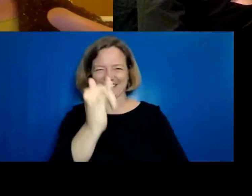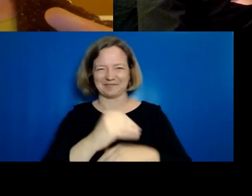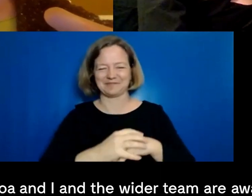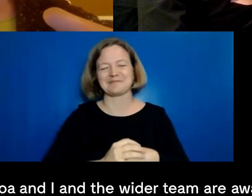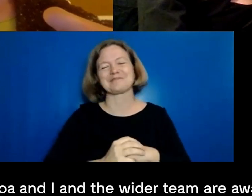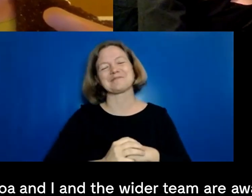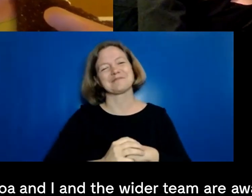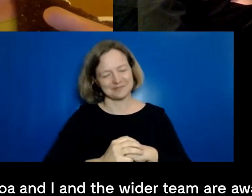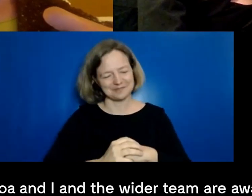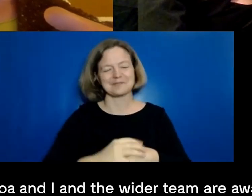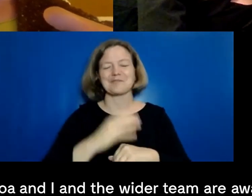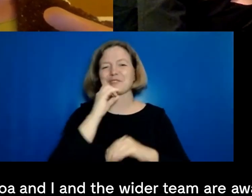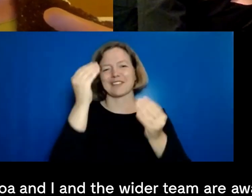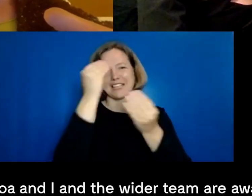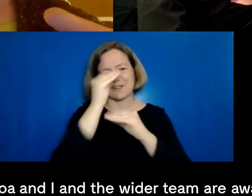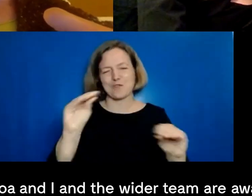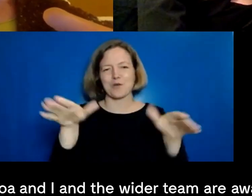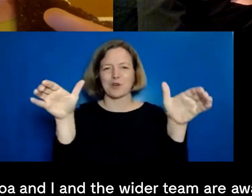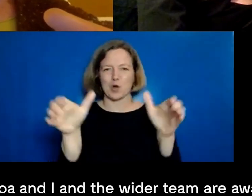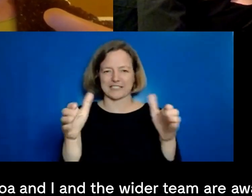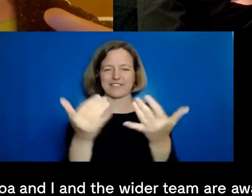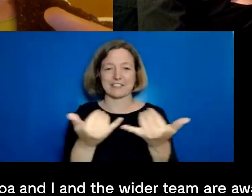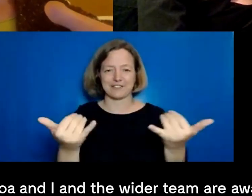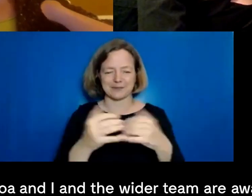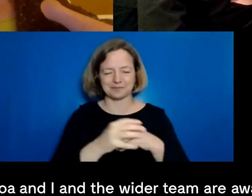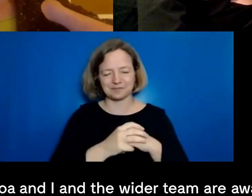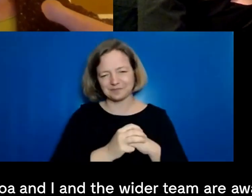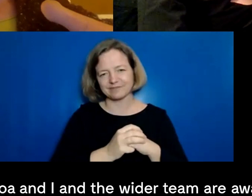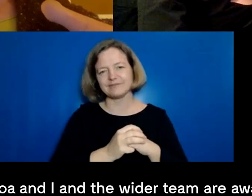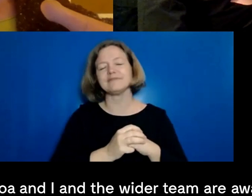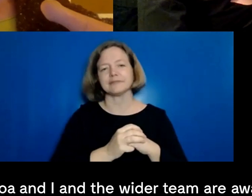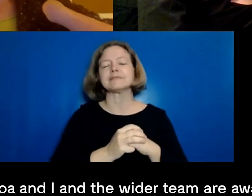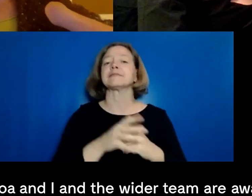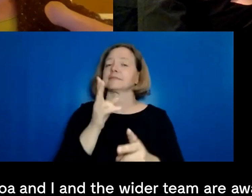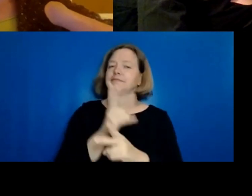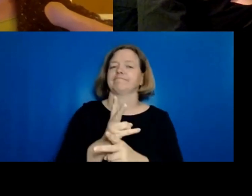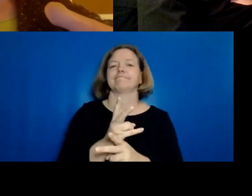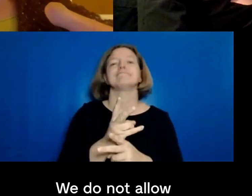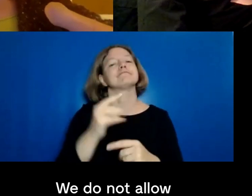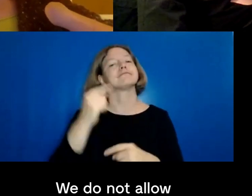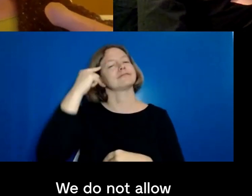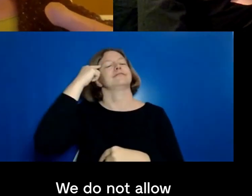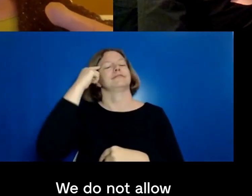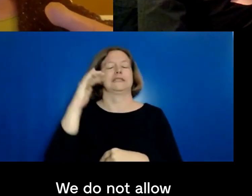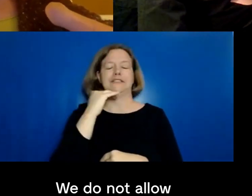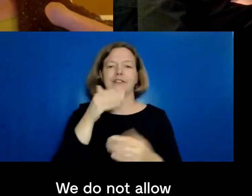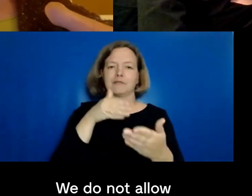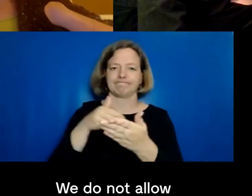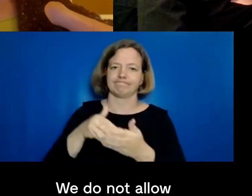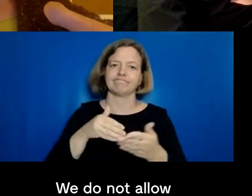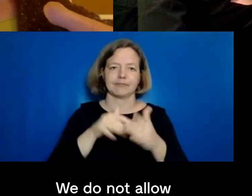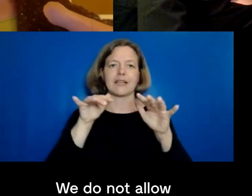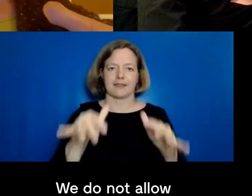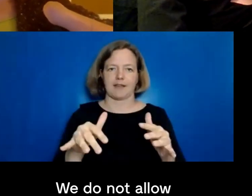that Noa and I and the wider team are aware of multiple forms of discrimination. We do not allow any kind